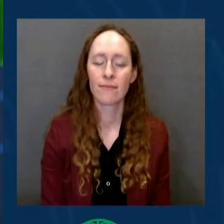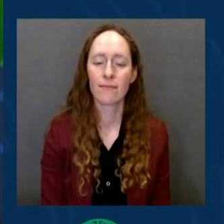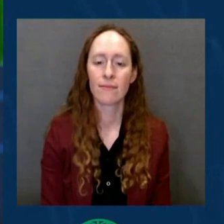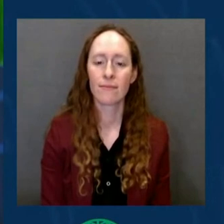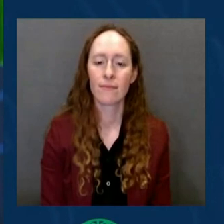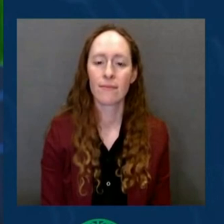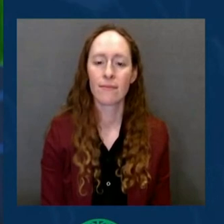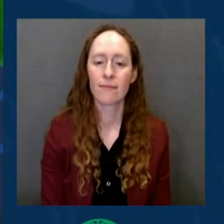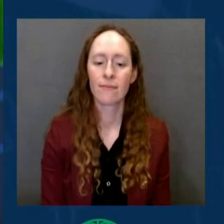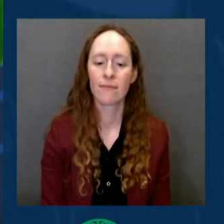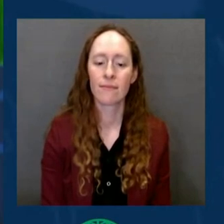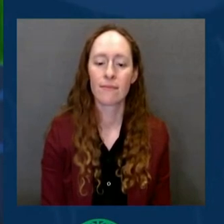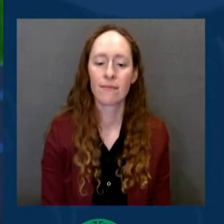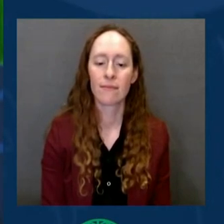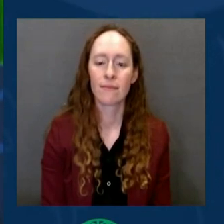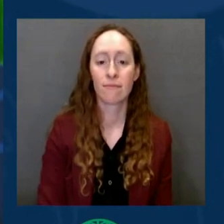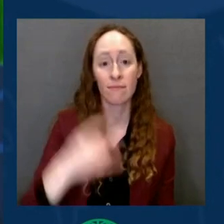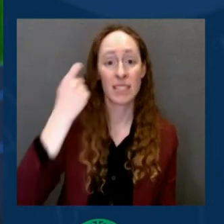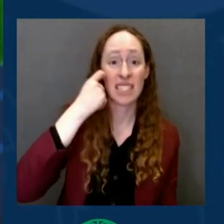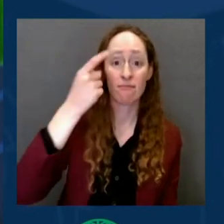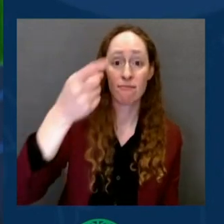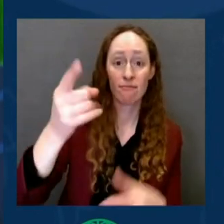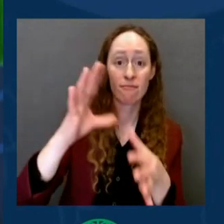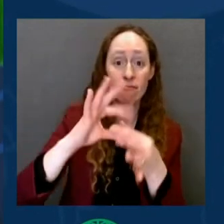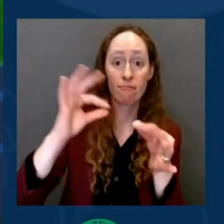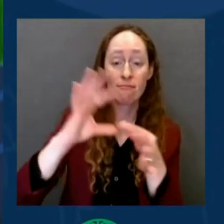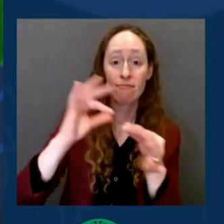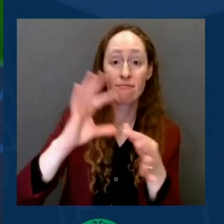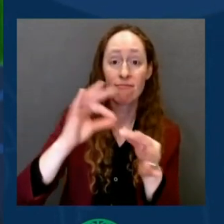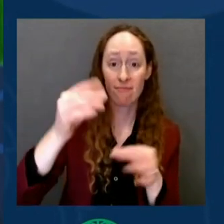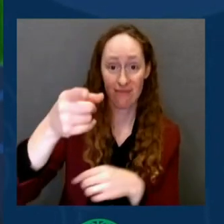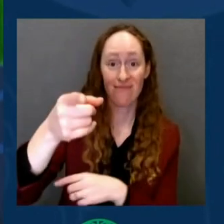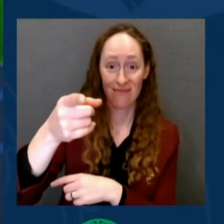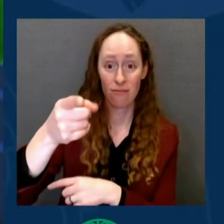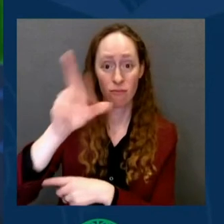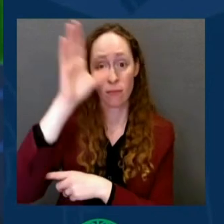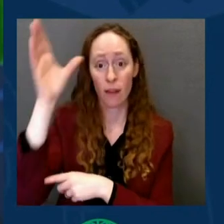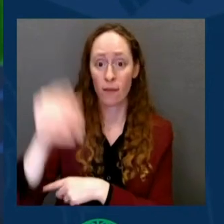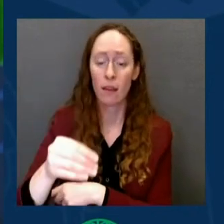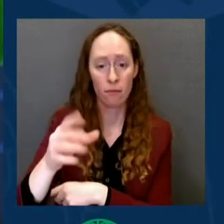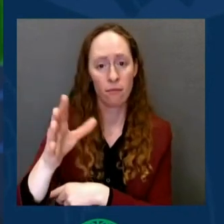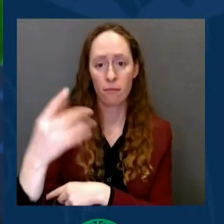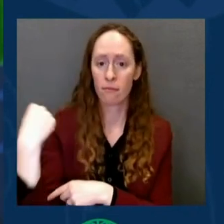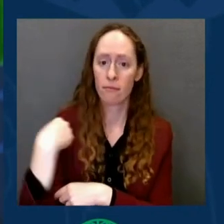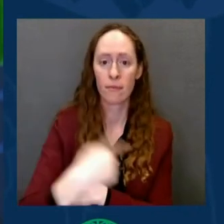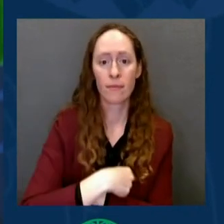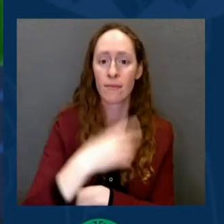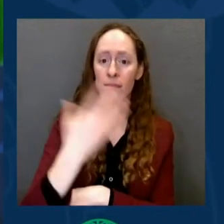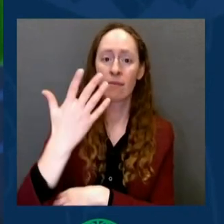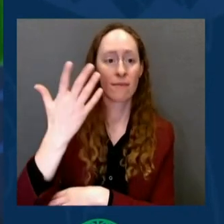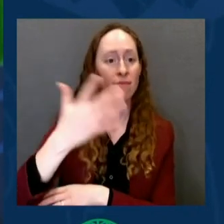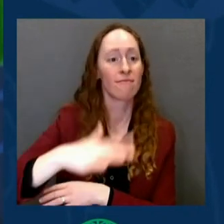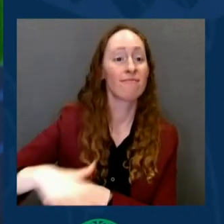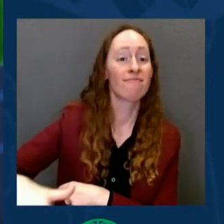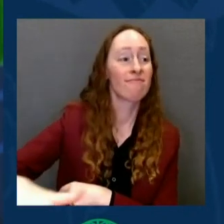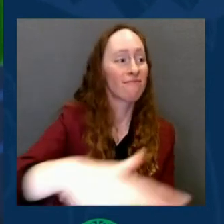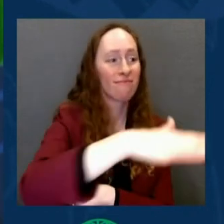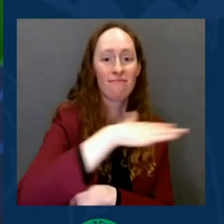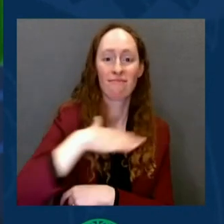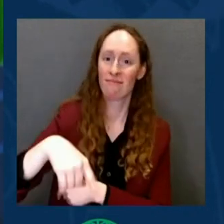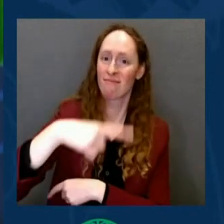with projects to develop infrastructures in Africa. Some have begun and others